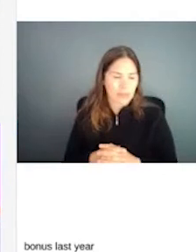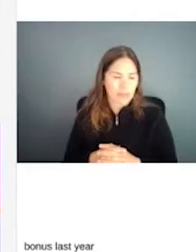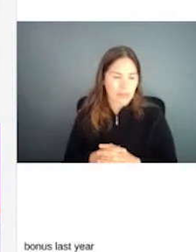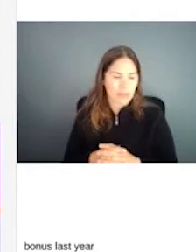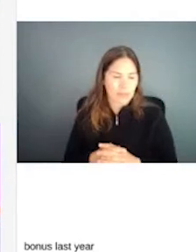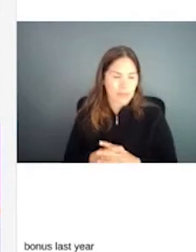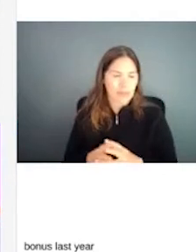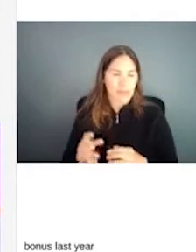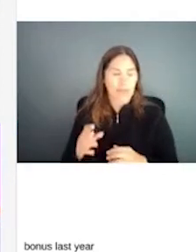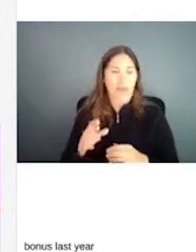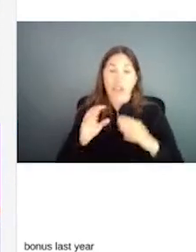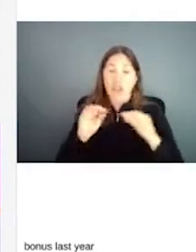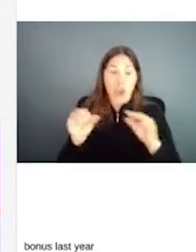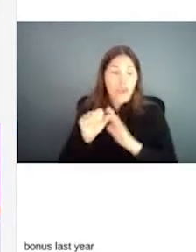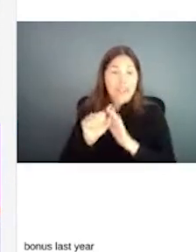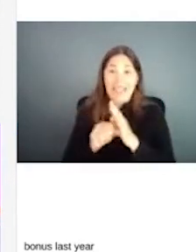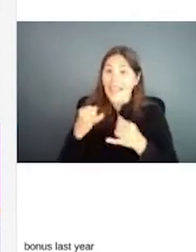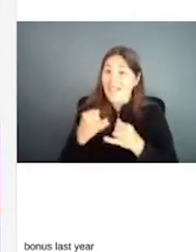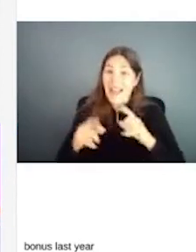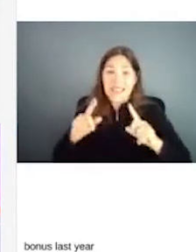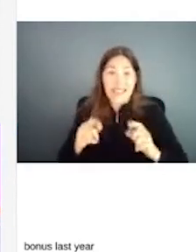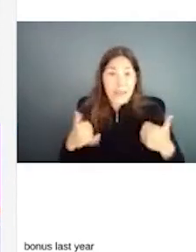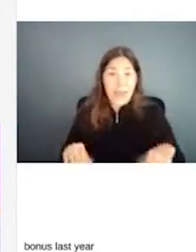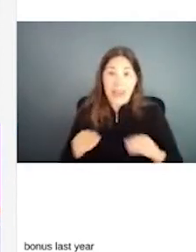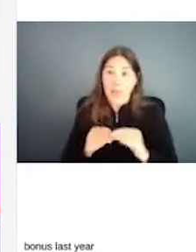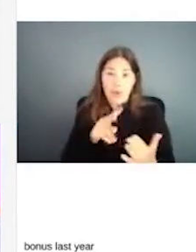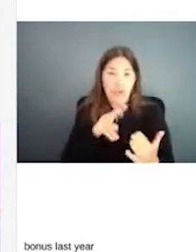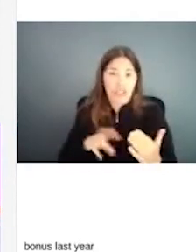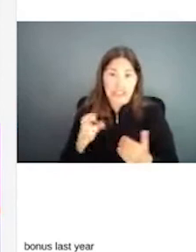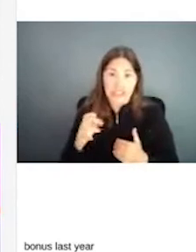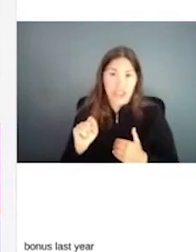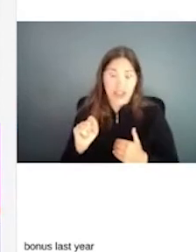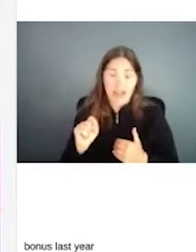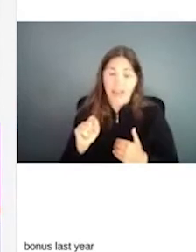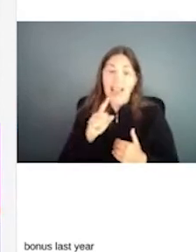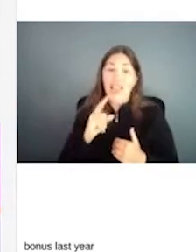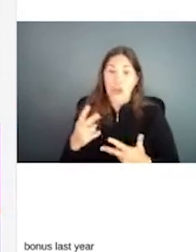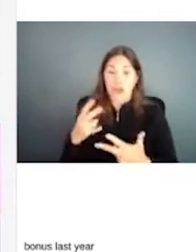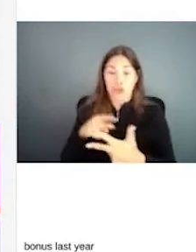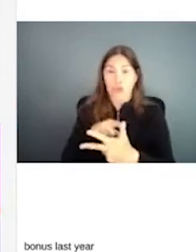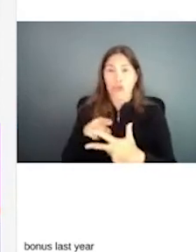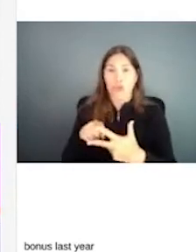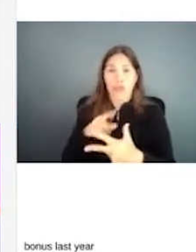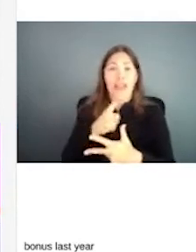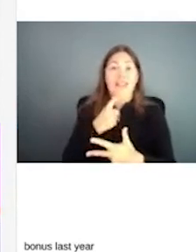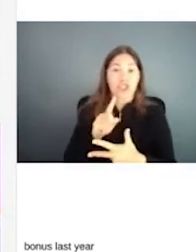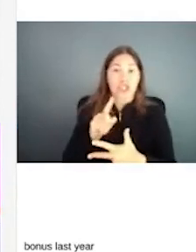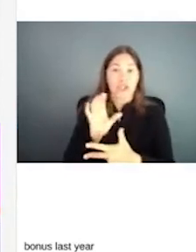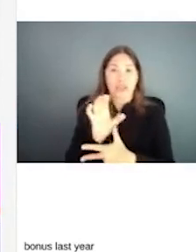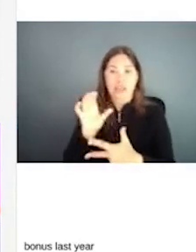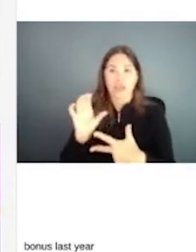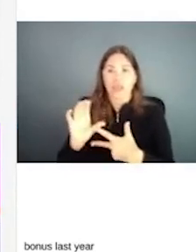There is no state final exam anymore. So taking the 2 credentials, if they achieve them, that